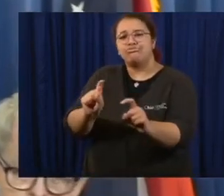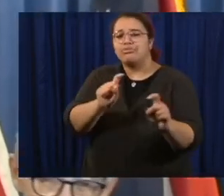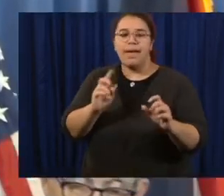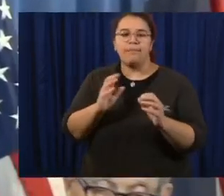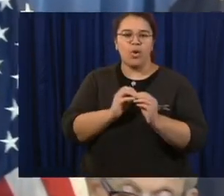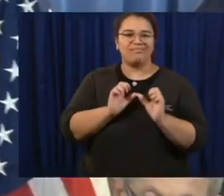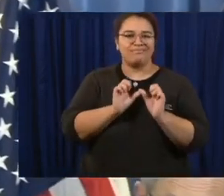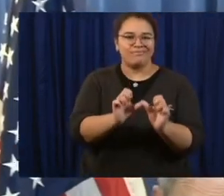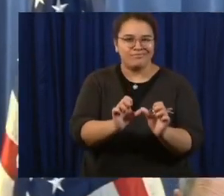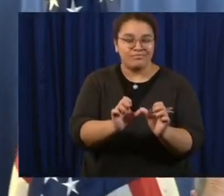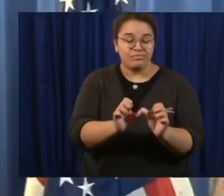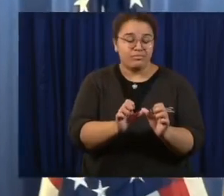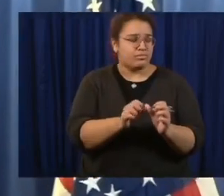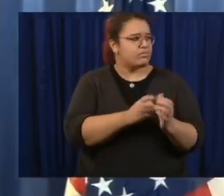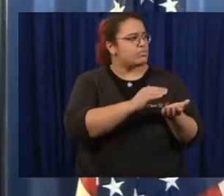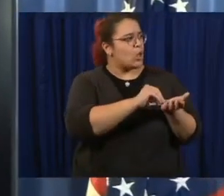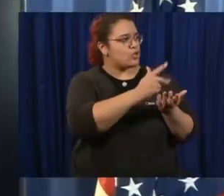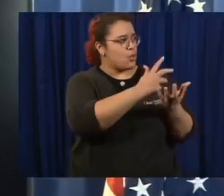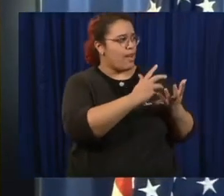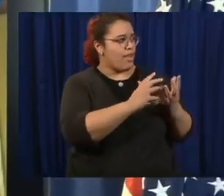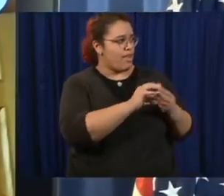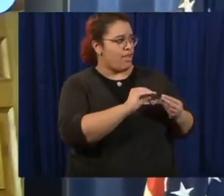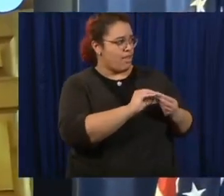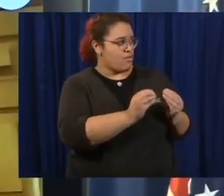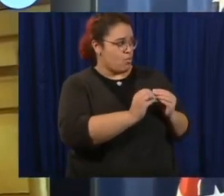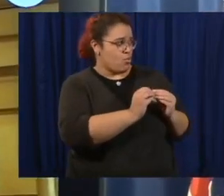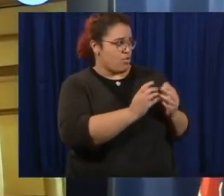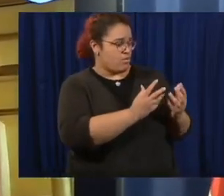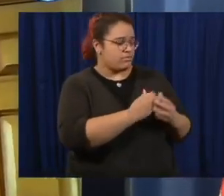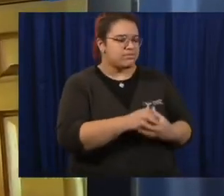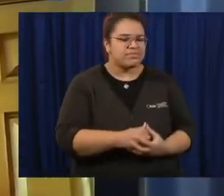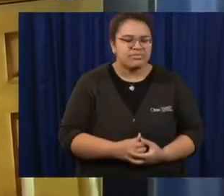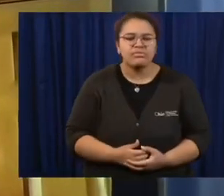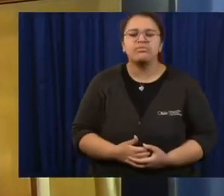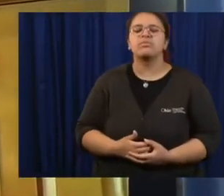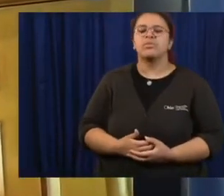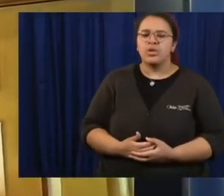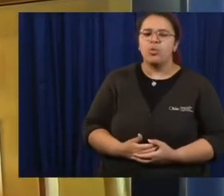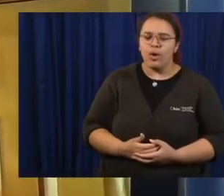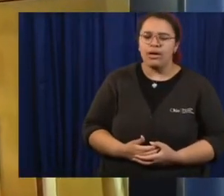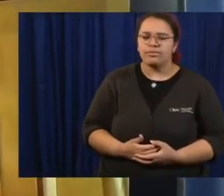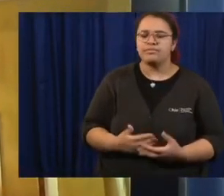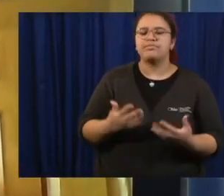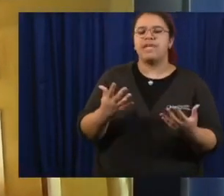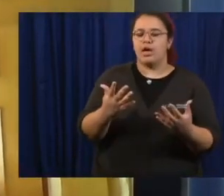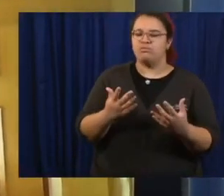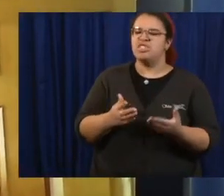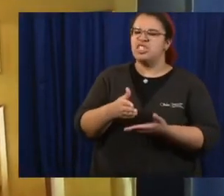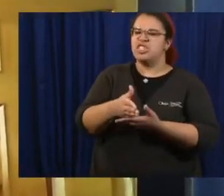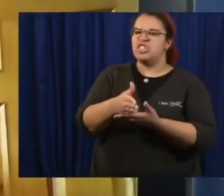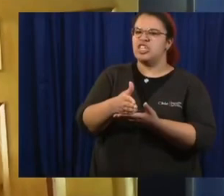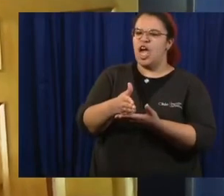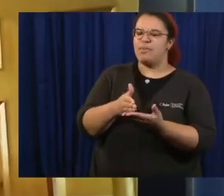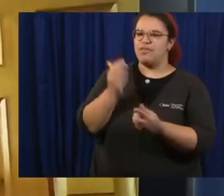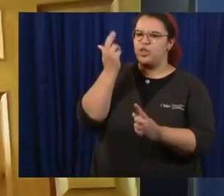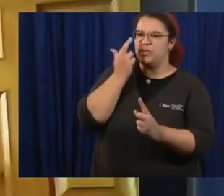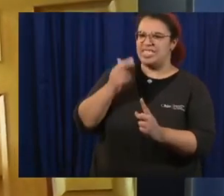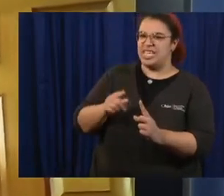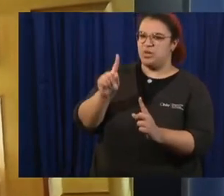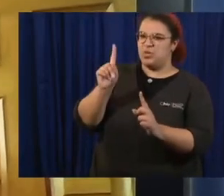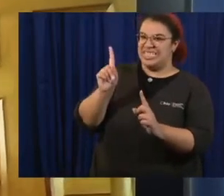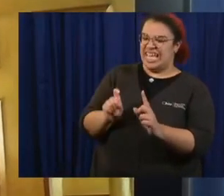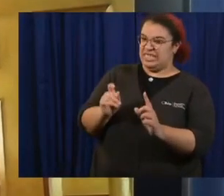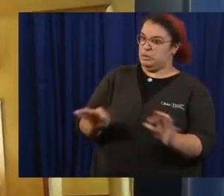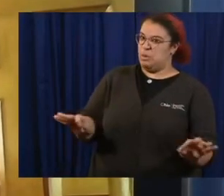Well, there are different reasons that testing is done, and both of them have been discussed in these news conferences before. One is for clinical reasons, for us to be